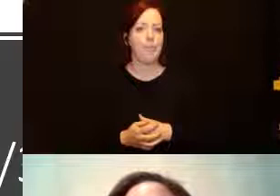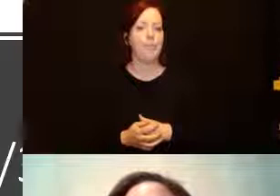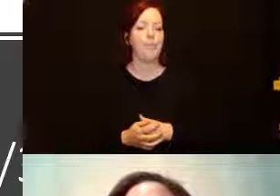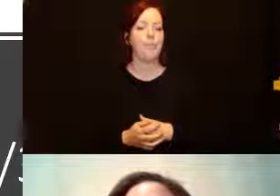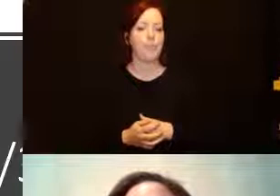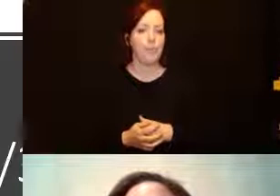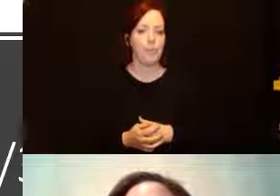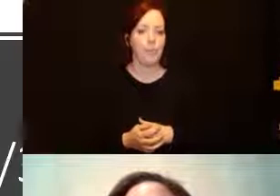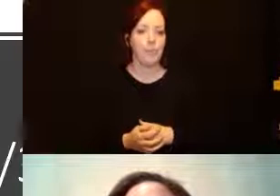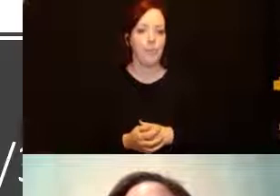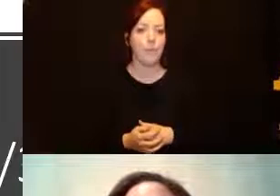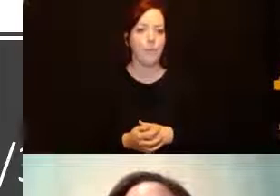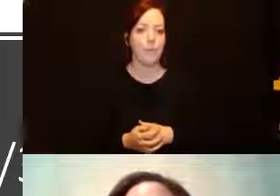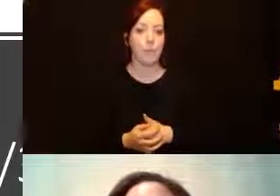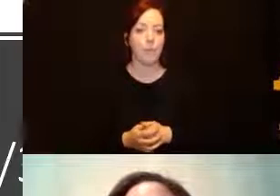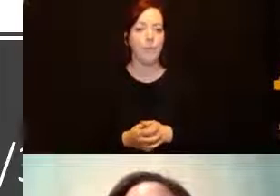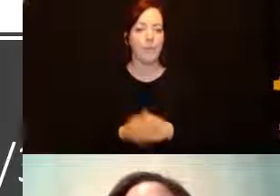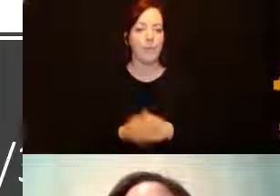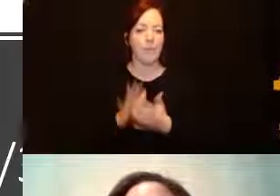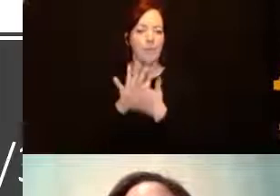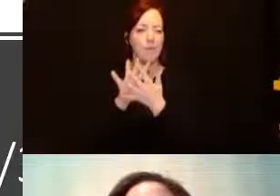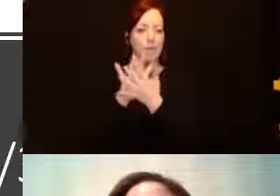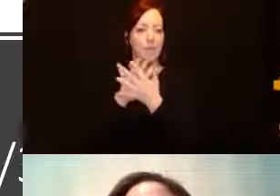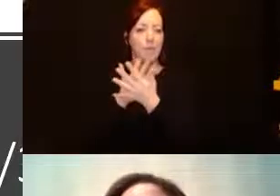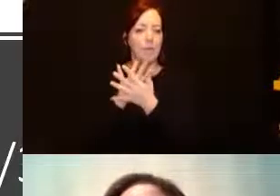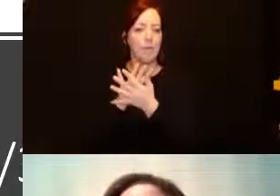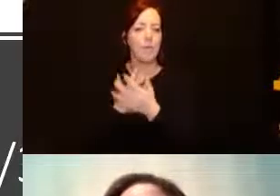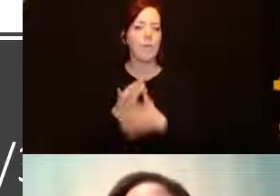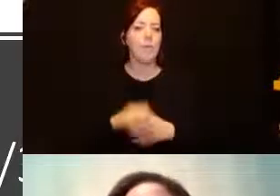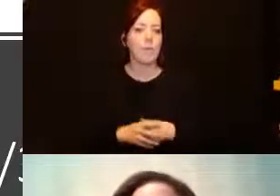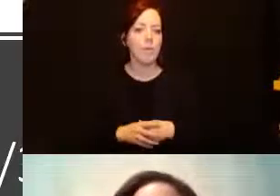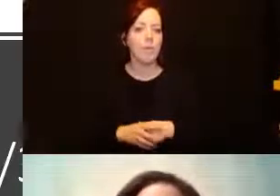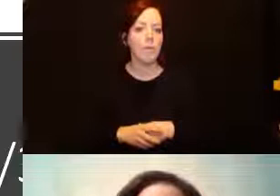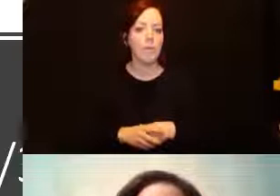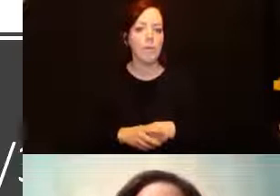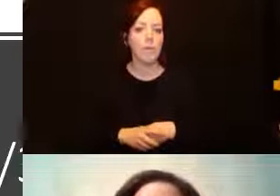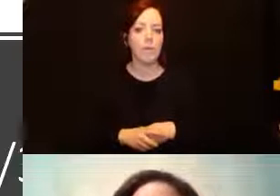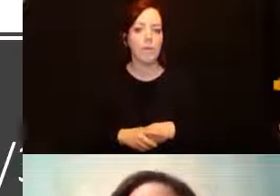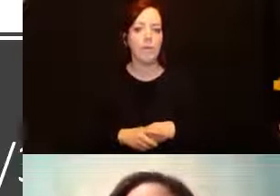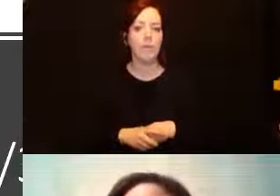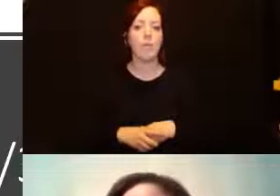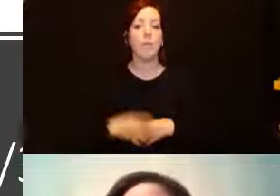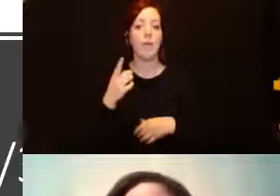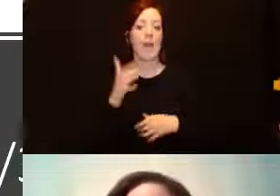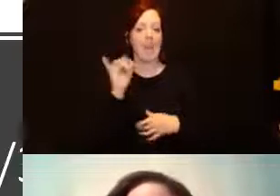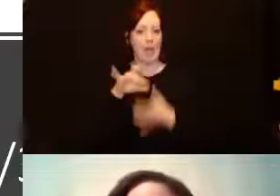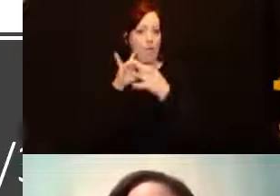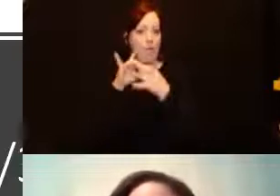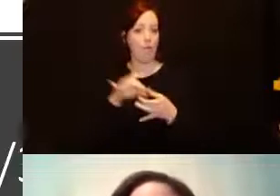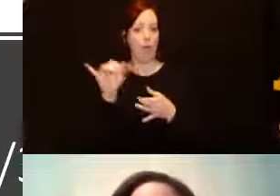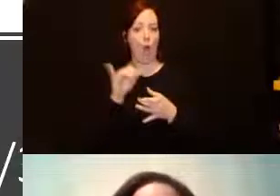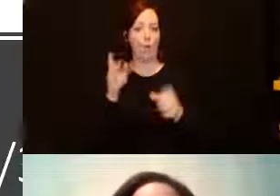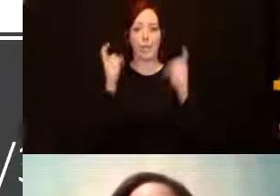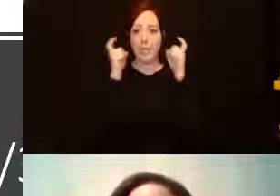will be in terms of the earplugs, and that can be